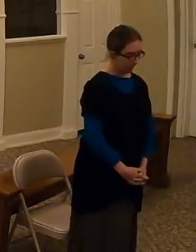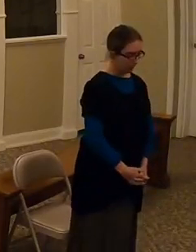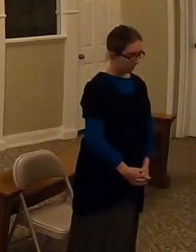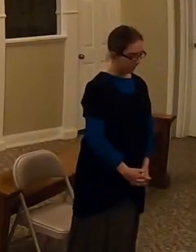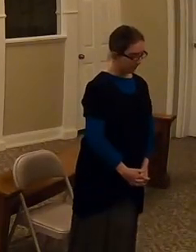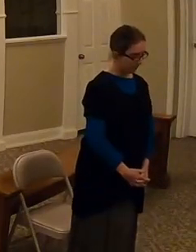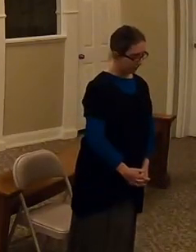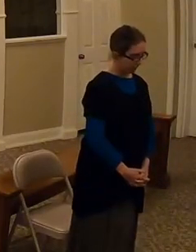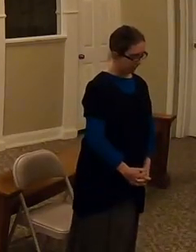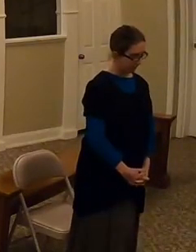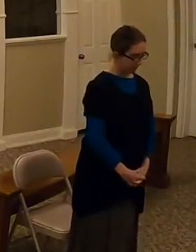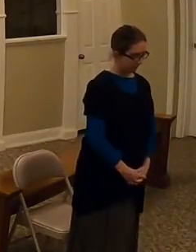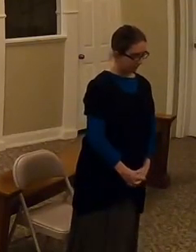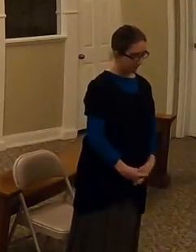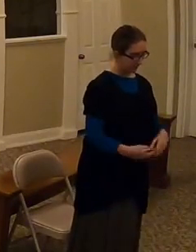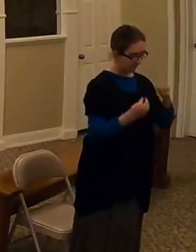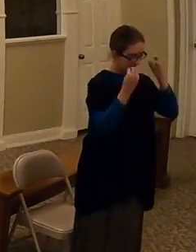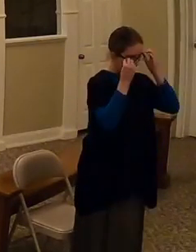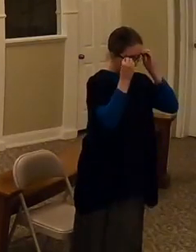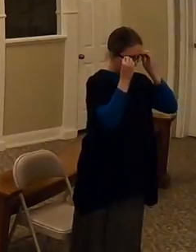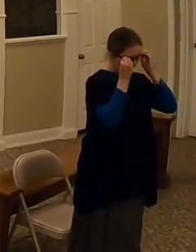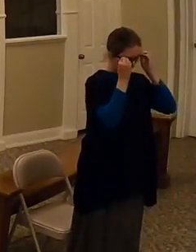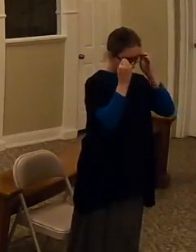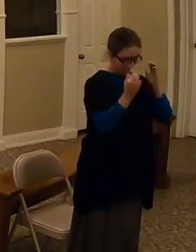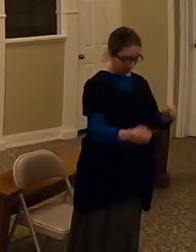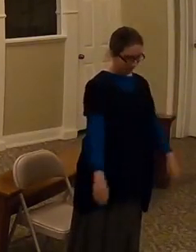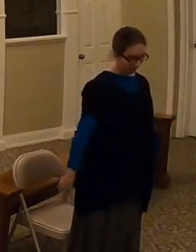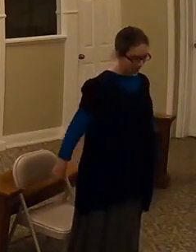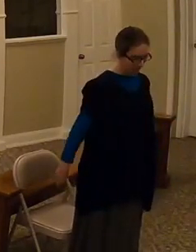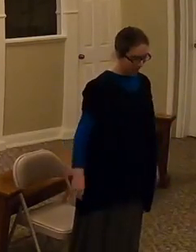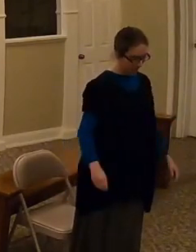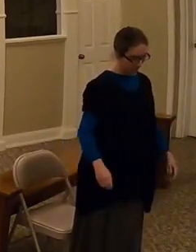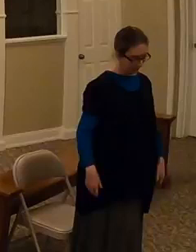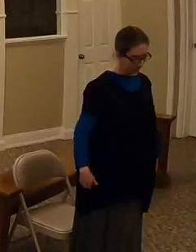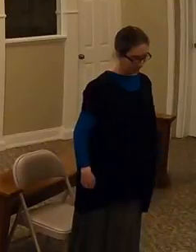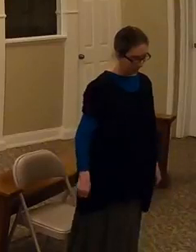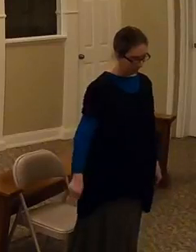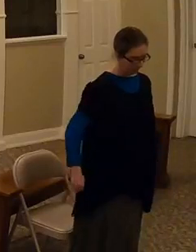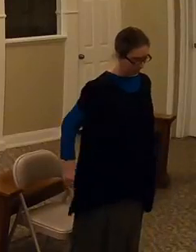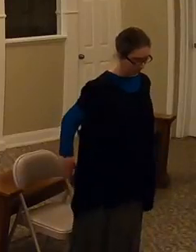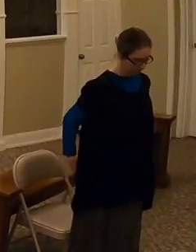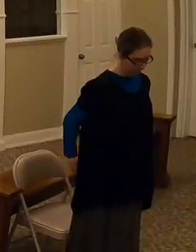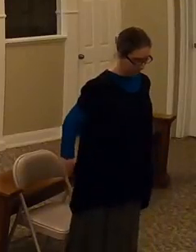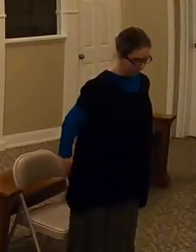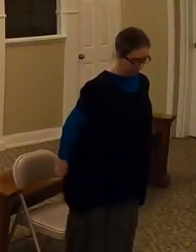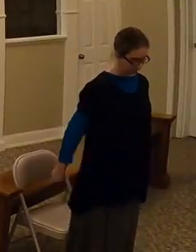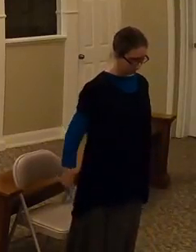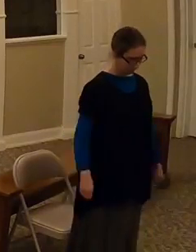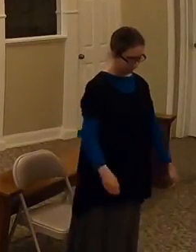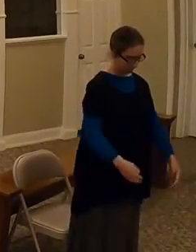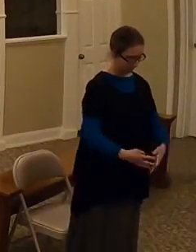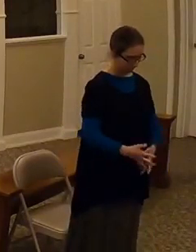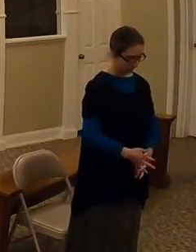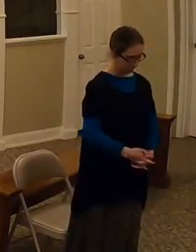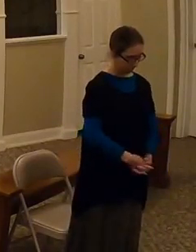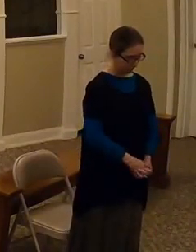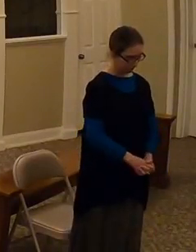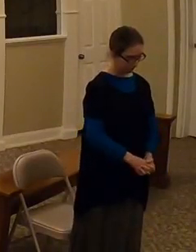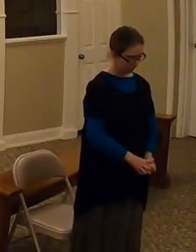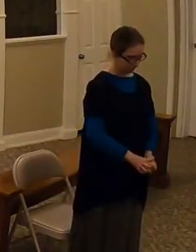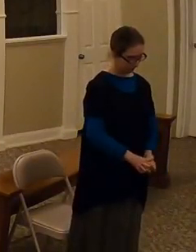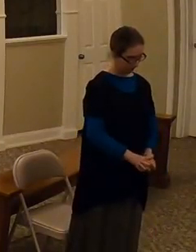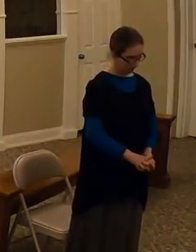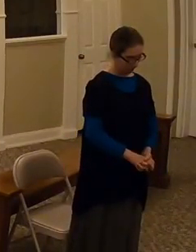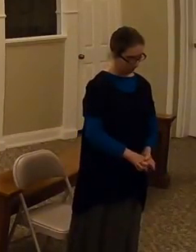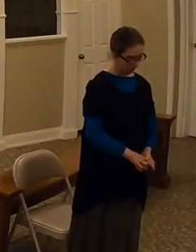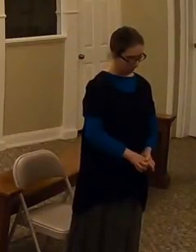God, You see every hand raised. You know the need they represent. God, we're trusting You tonight, God, that You're going to move upon every one